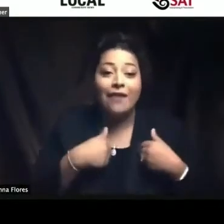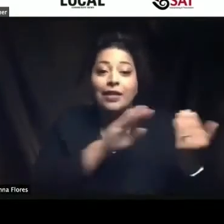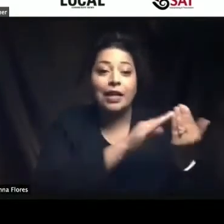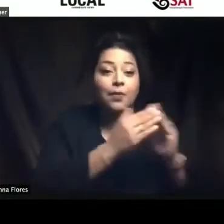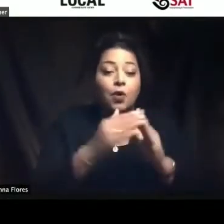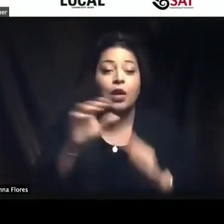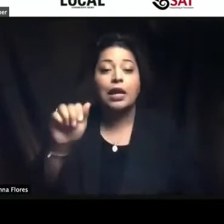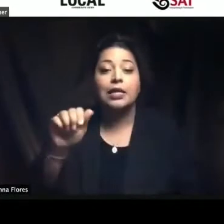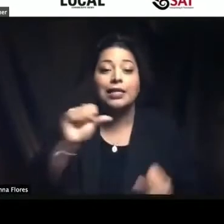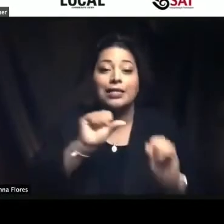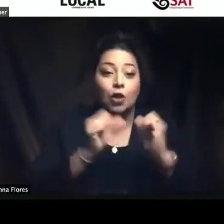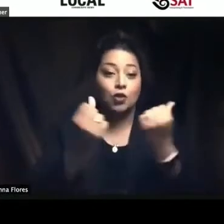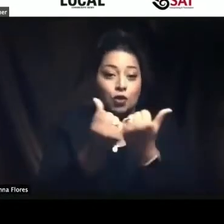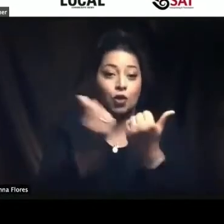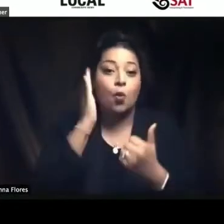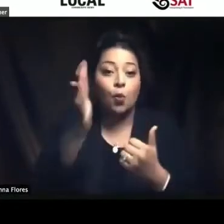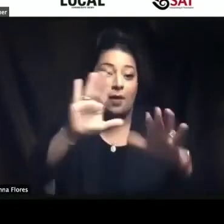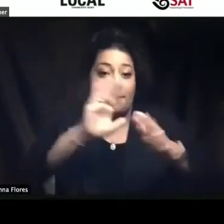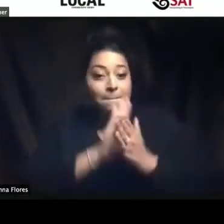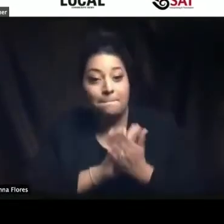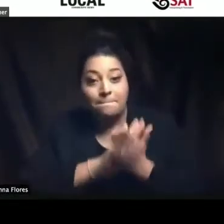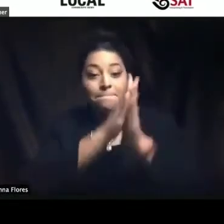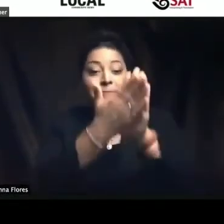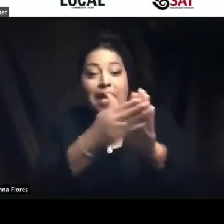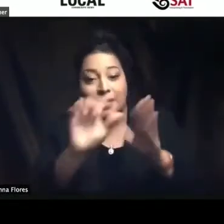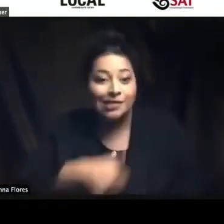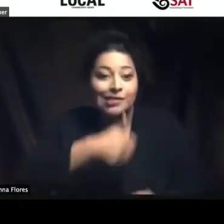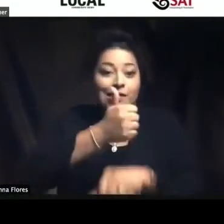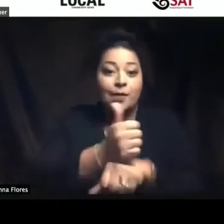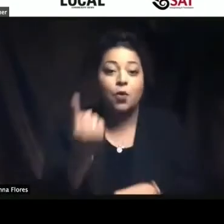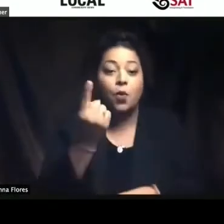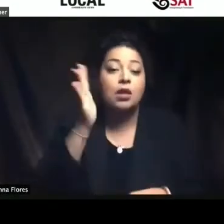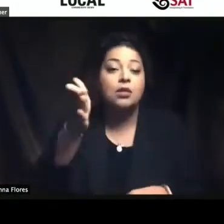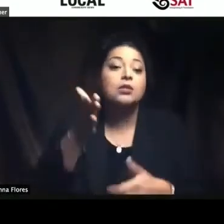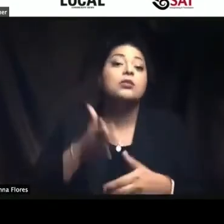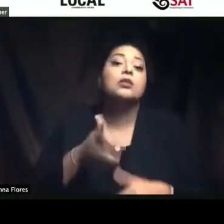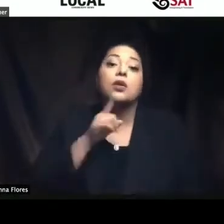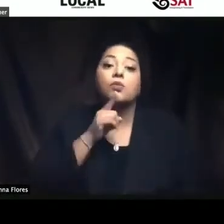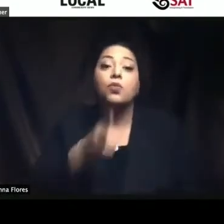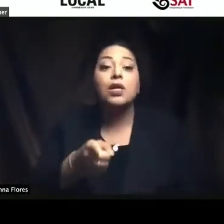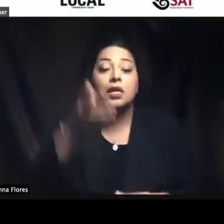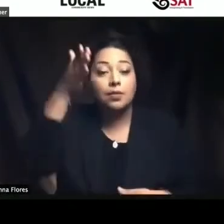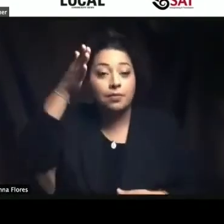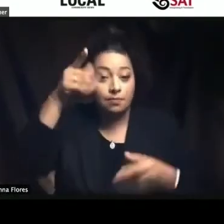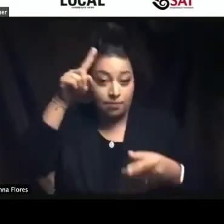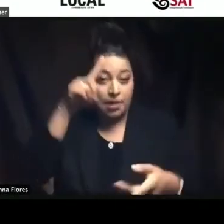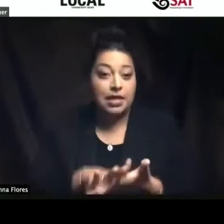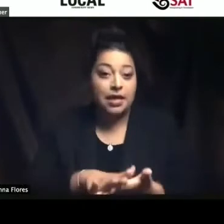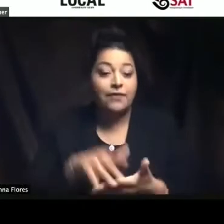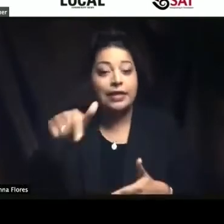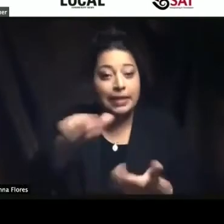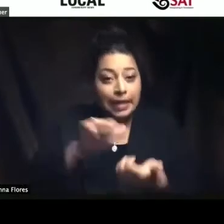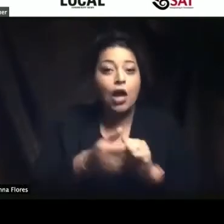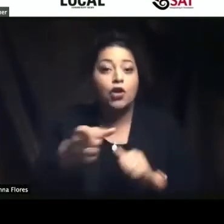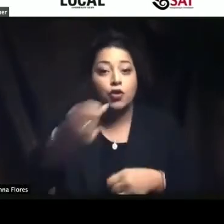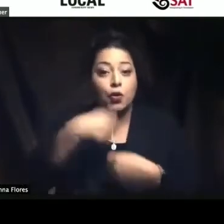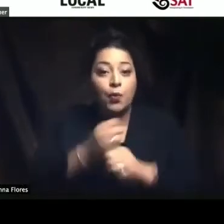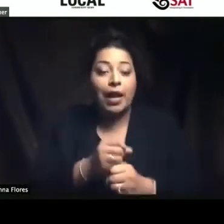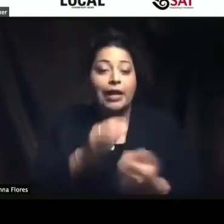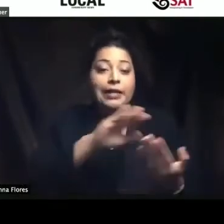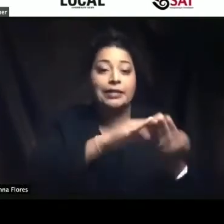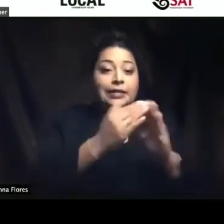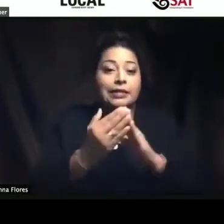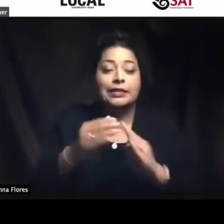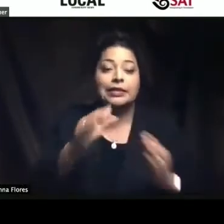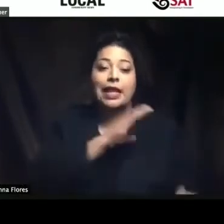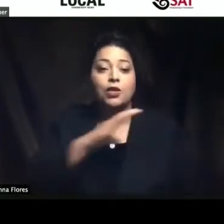associations, we're going to help them to create those. This is a cornerstone of what I believe and how you make the city council